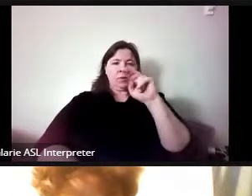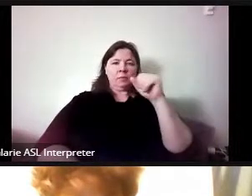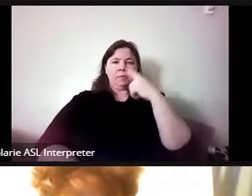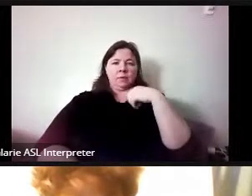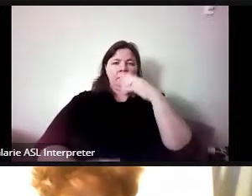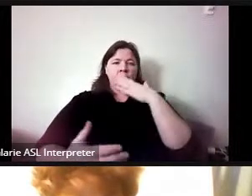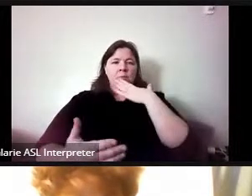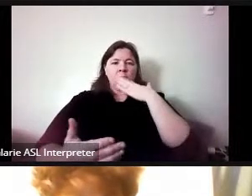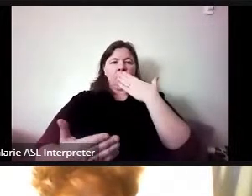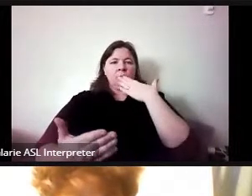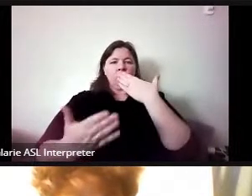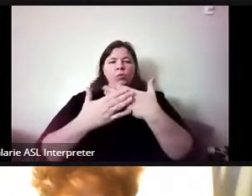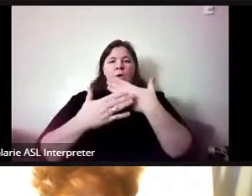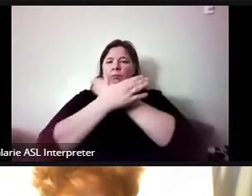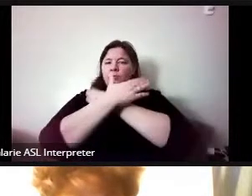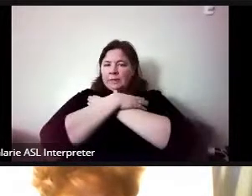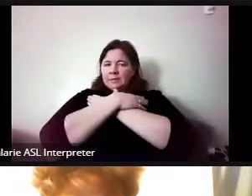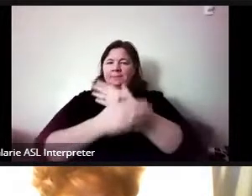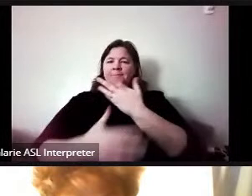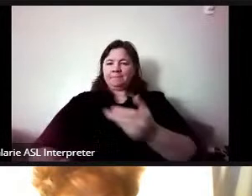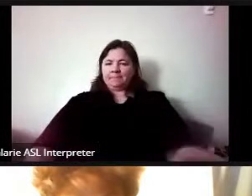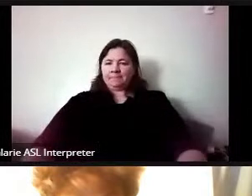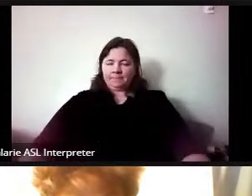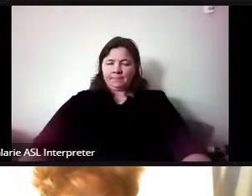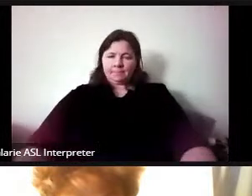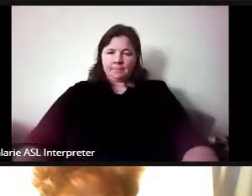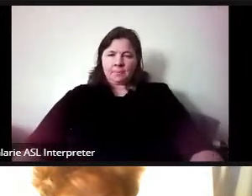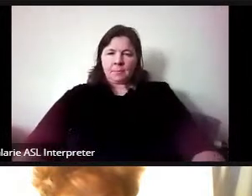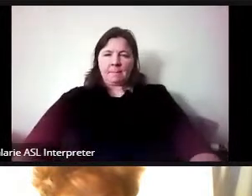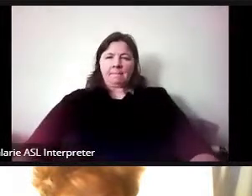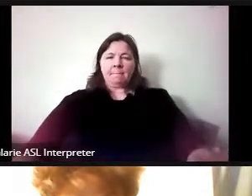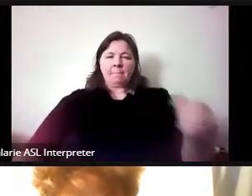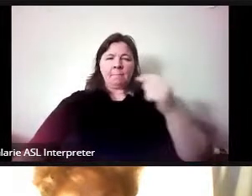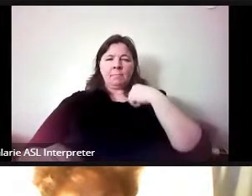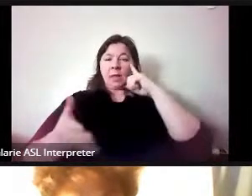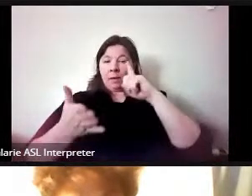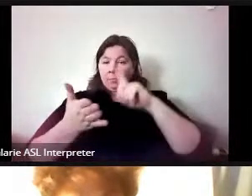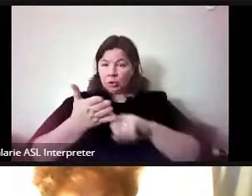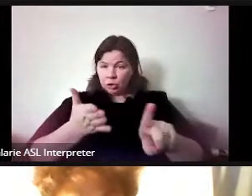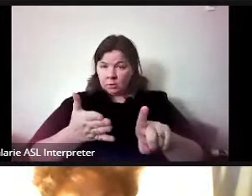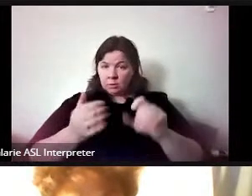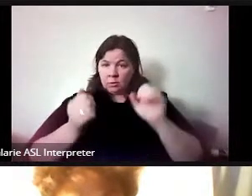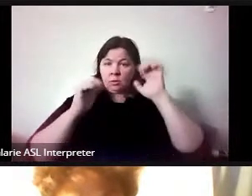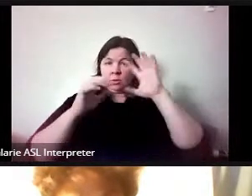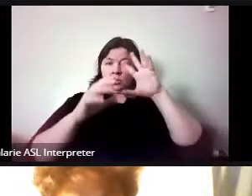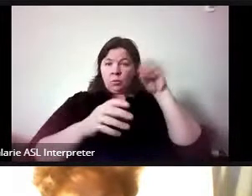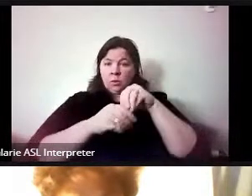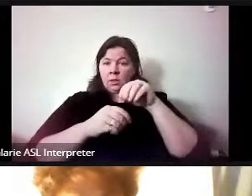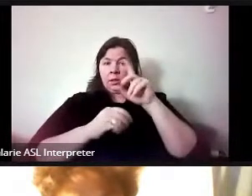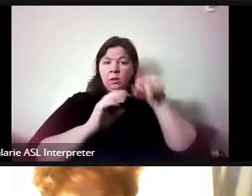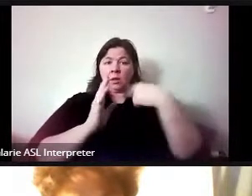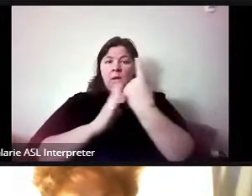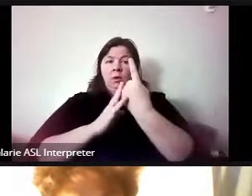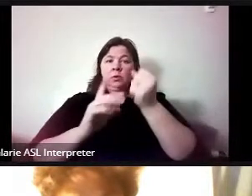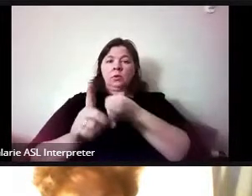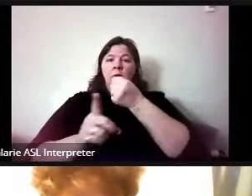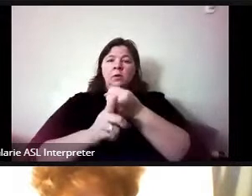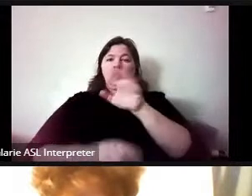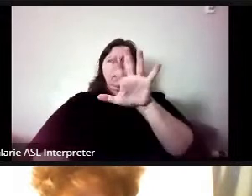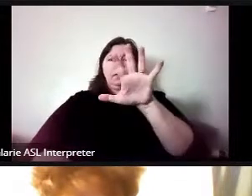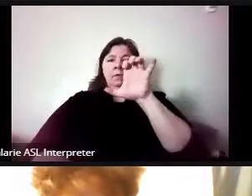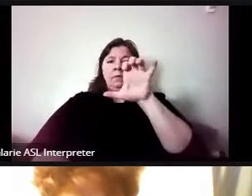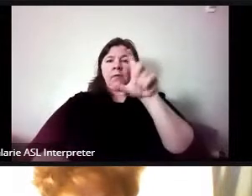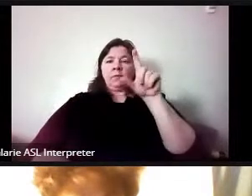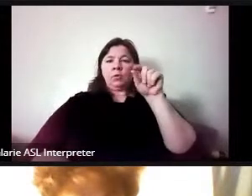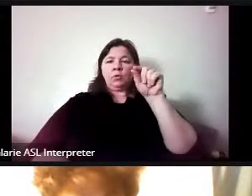well rested. Thank I you. just want to let everybody know I just checked. Within the hour, we should hit